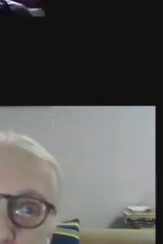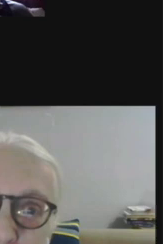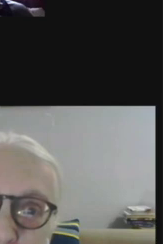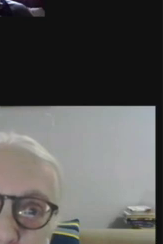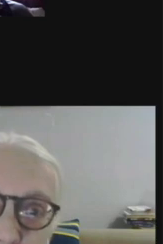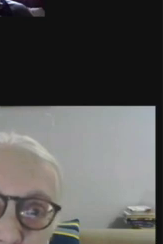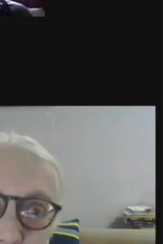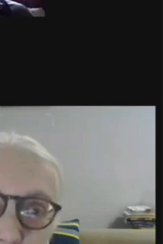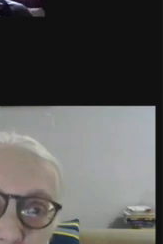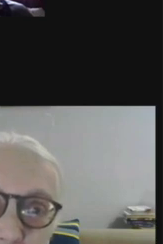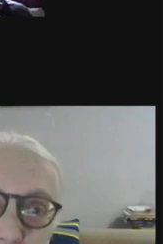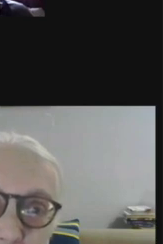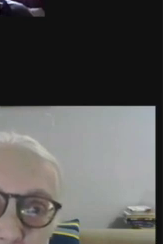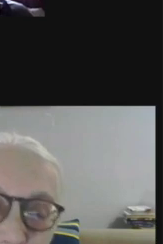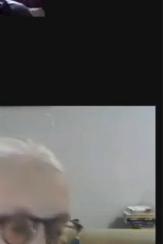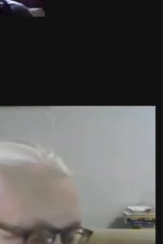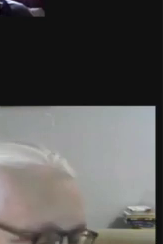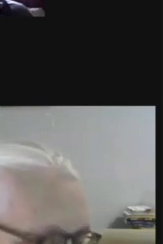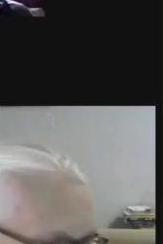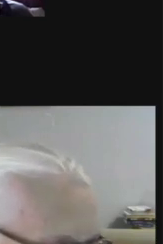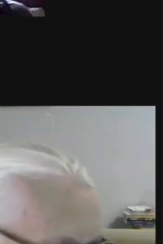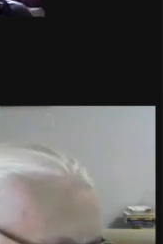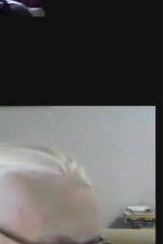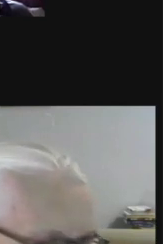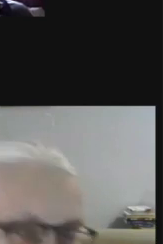Good food. Very good food.